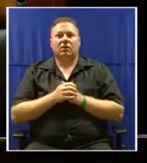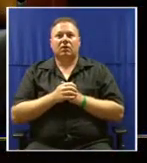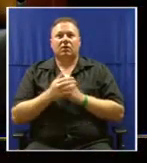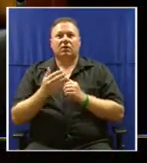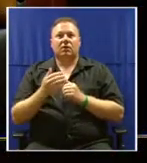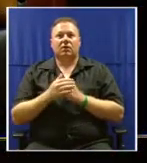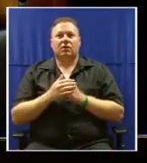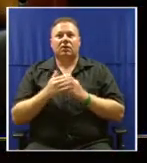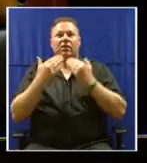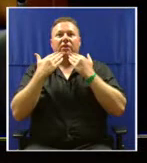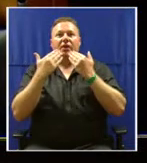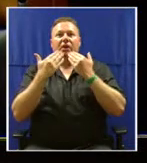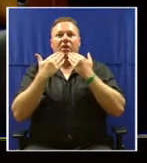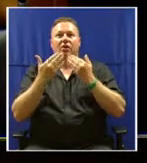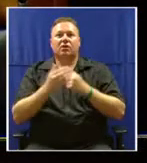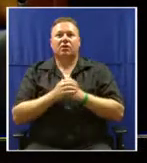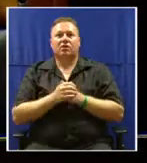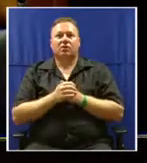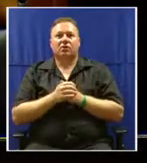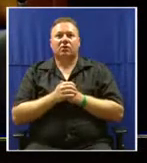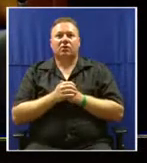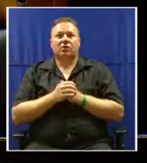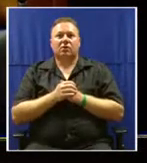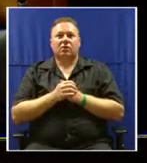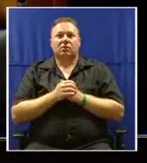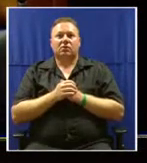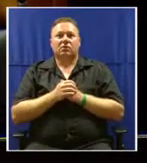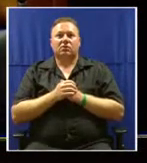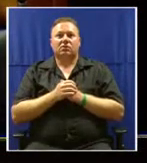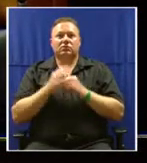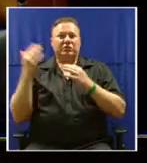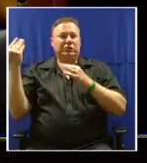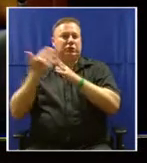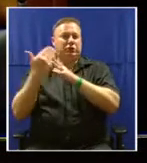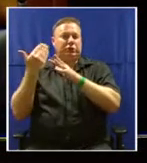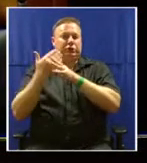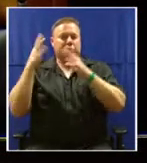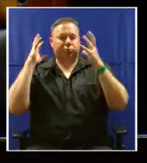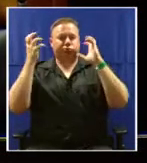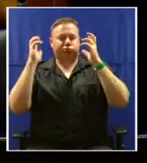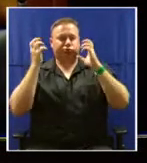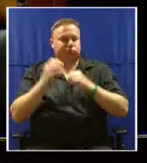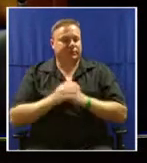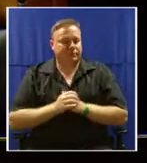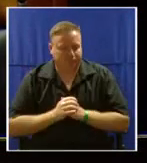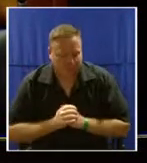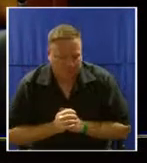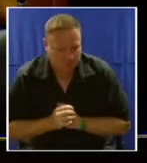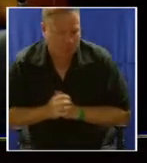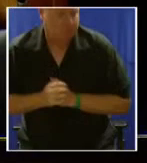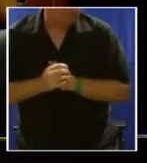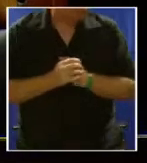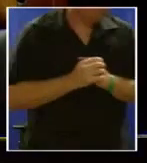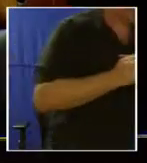I thank the Honorable the President. Long live the chair! Long live!